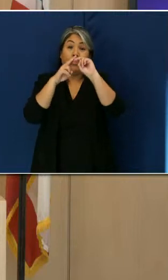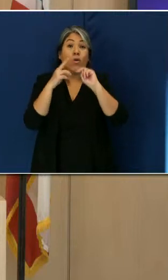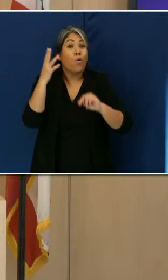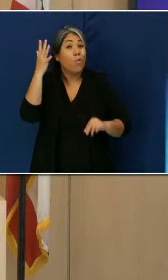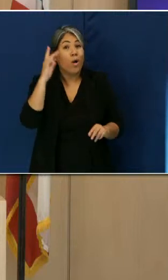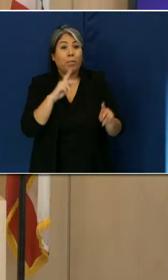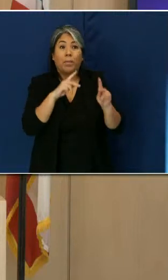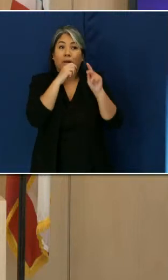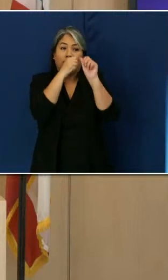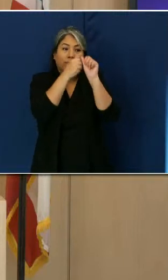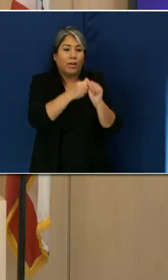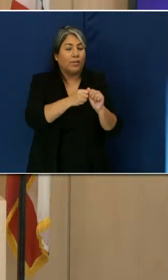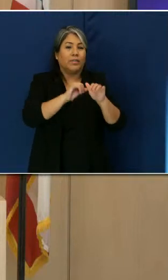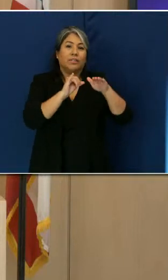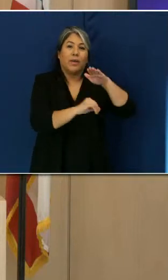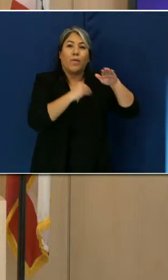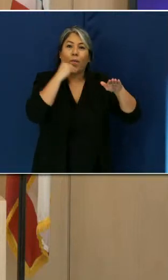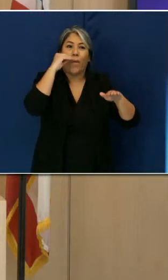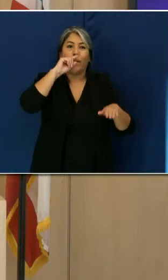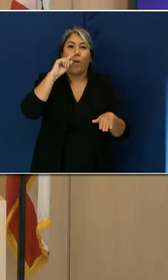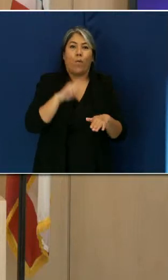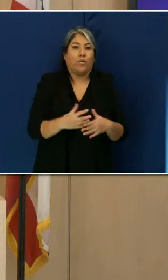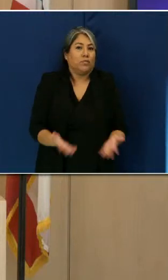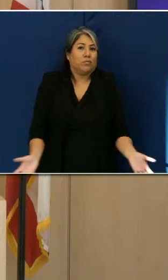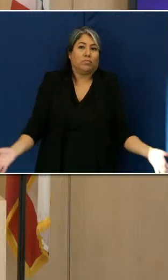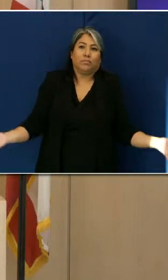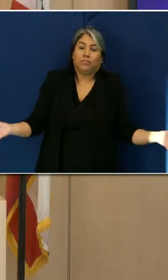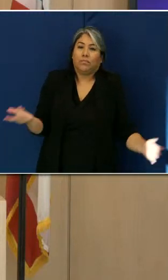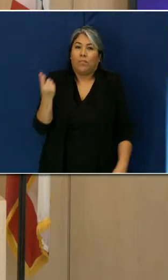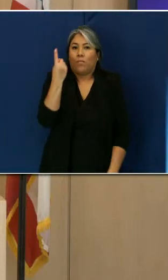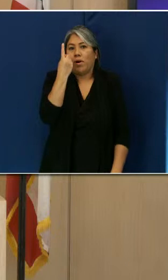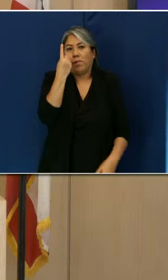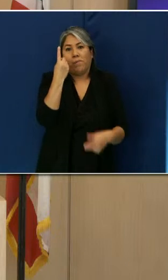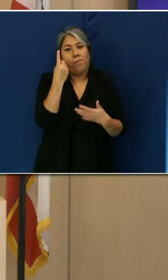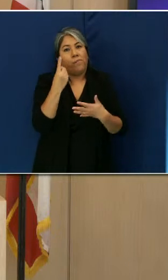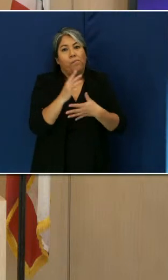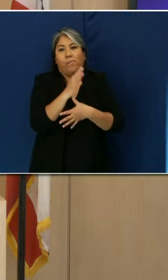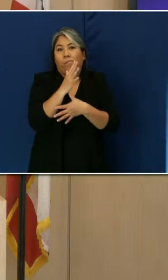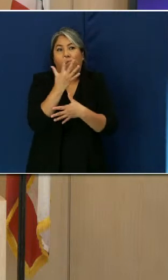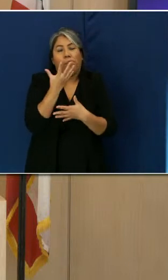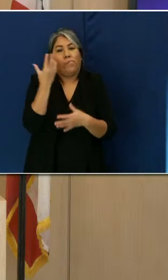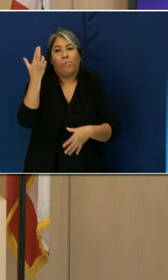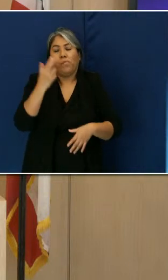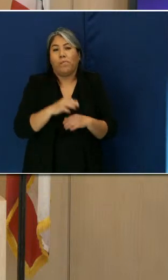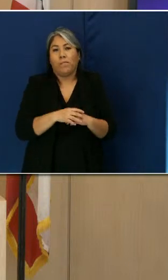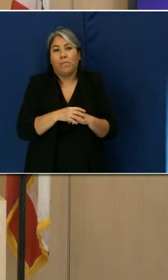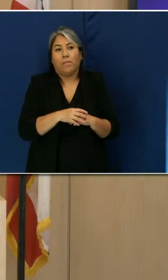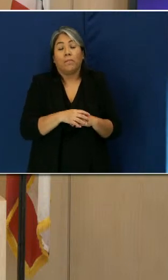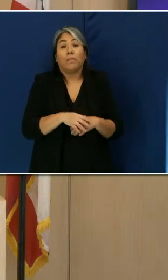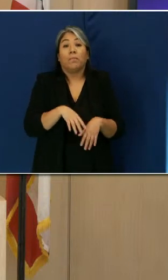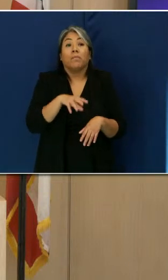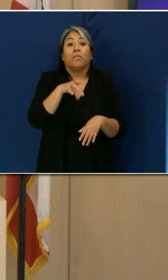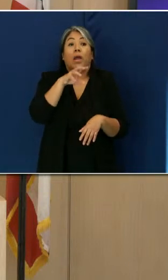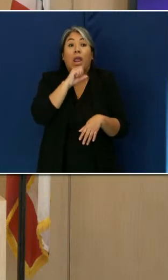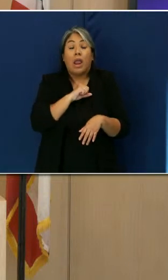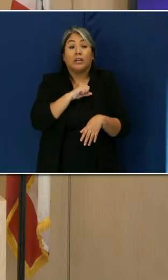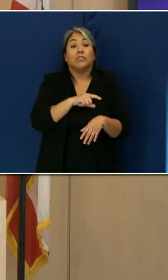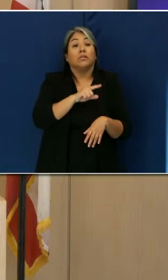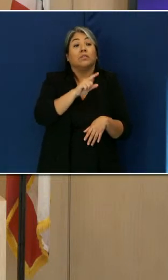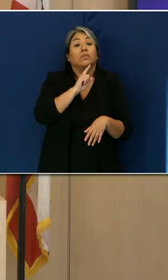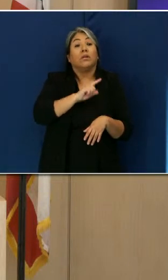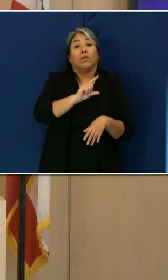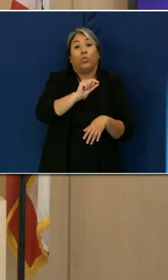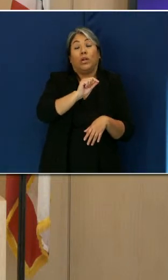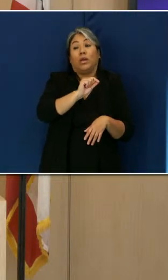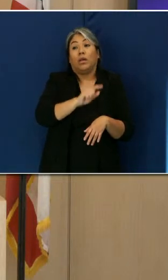not adhering to the stay-at-home orders. That's one of the major factors. The age group between 20 and 49 years